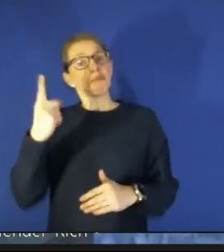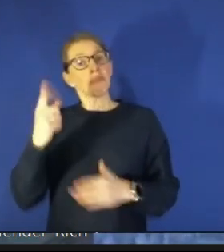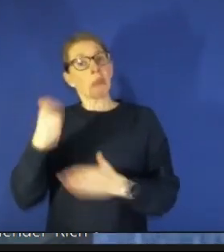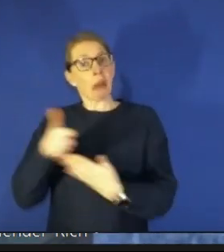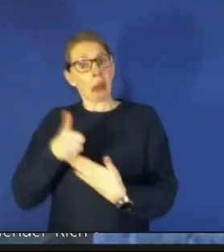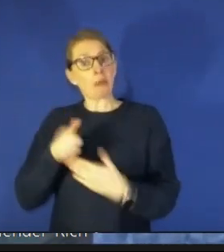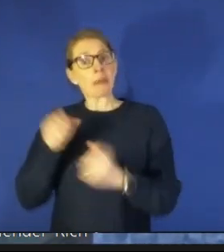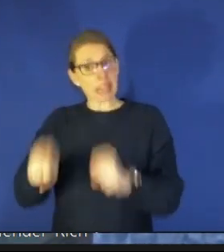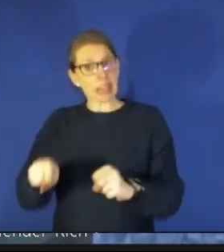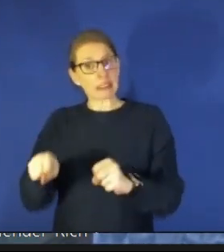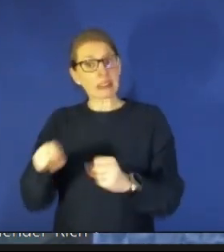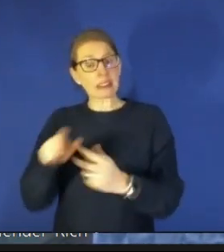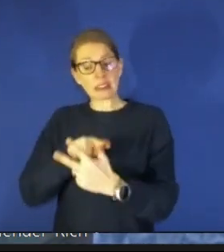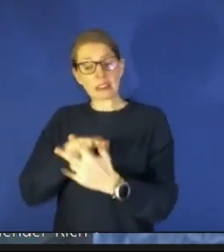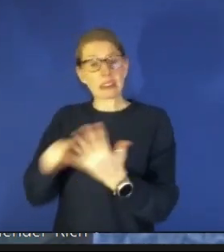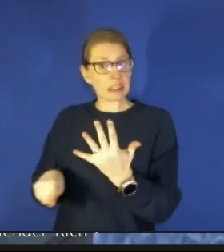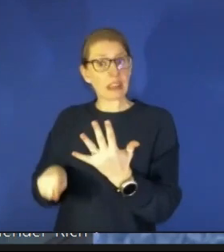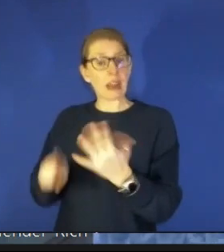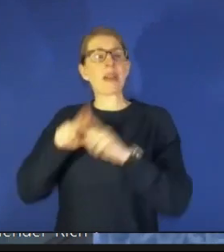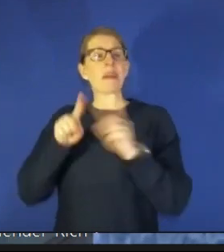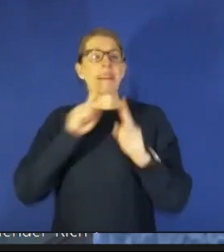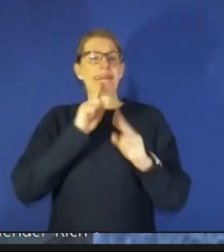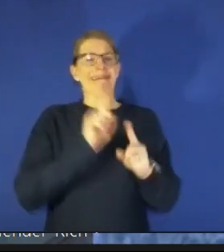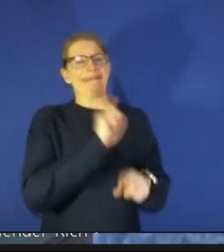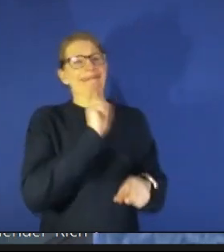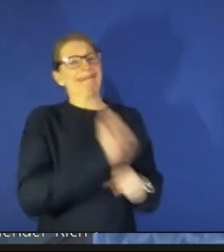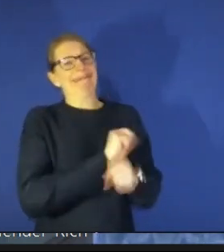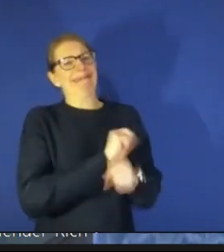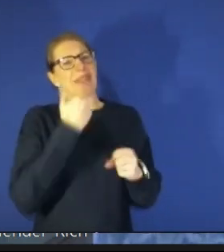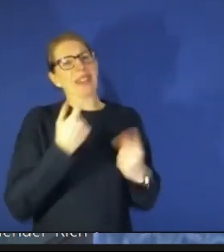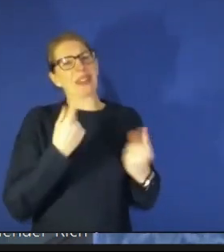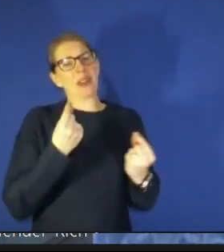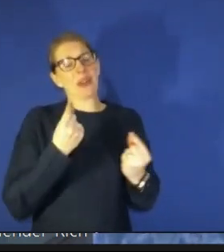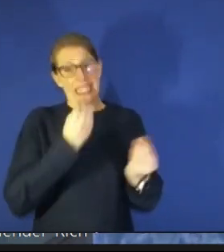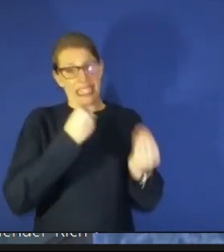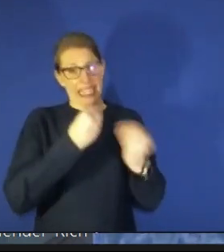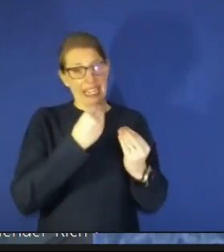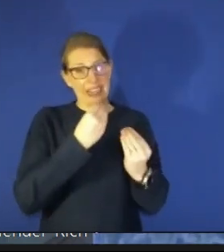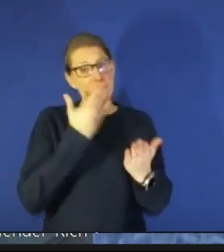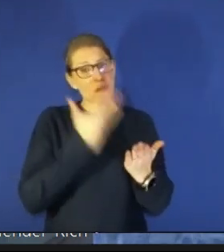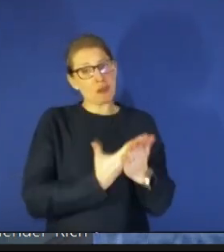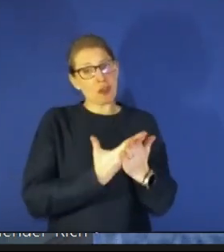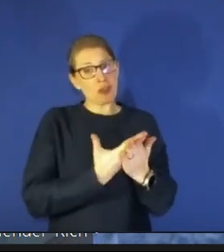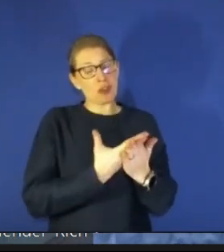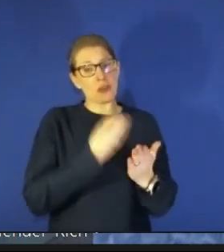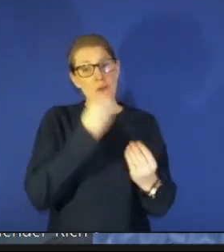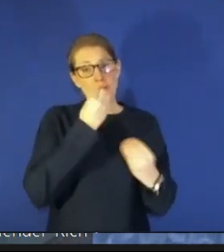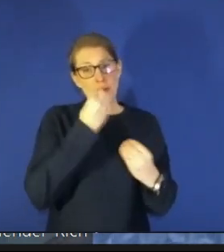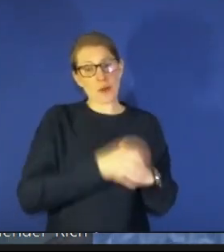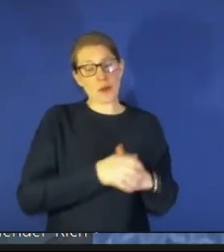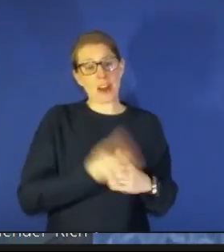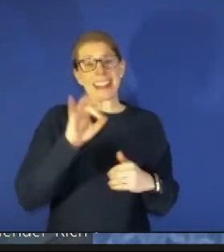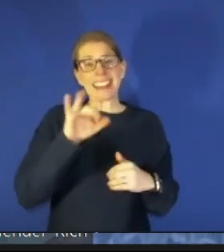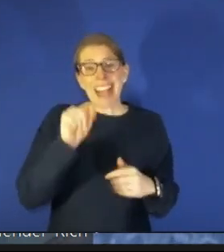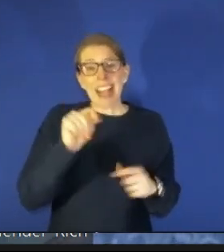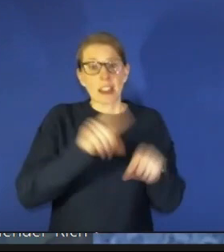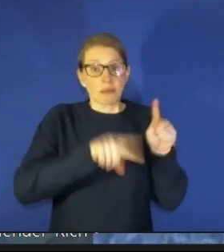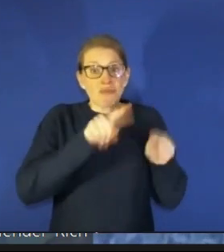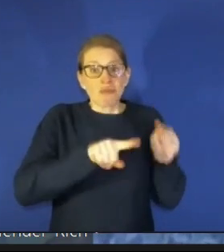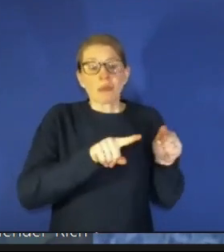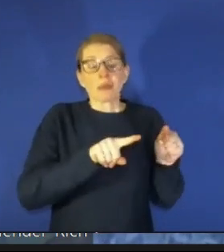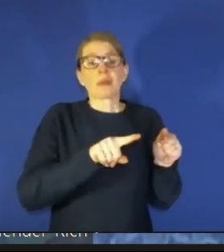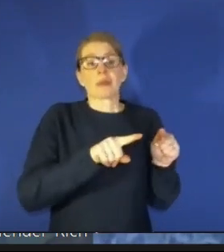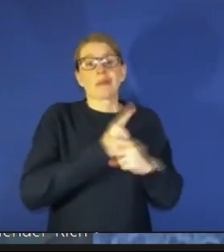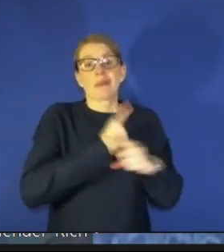help, really the best thing that we can do is eat a well-rounded diet that's full of those fresh